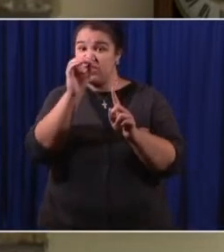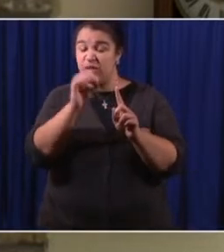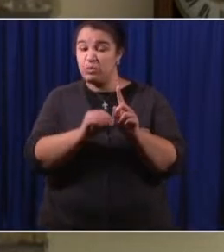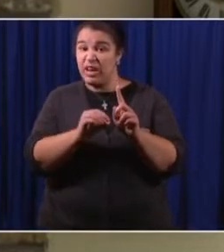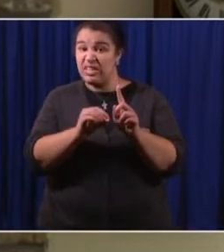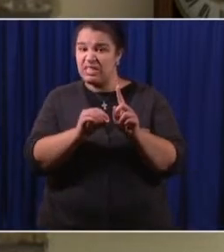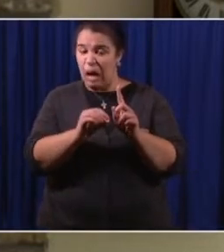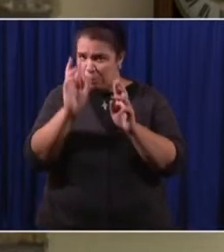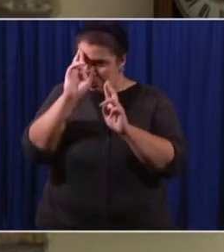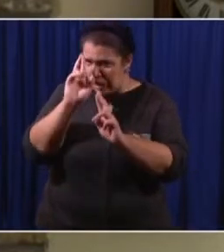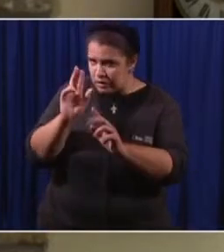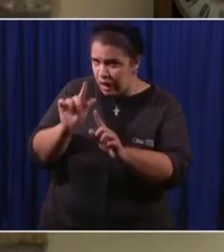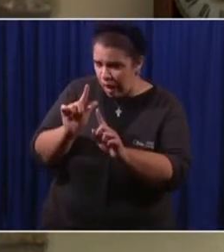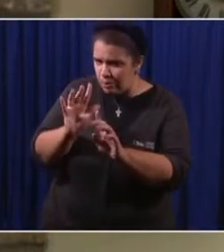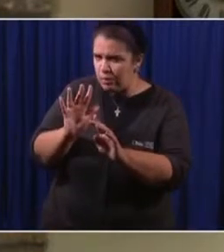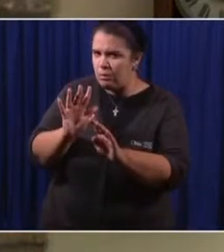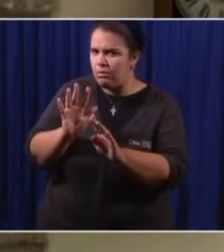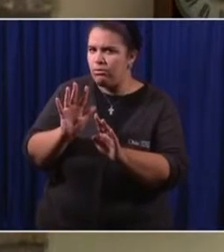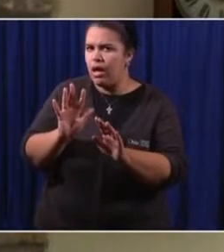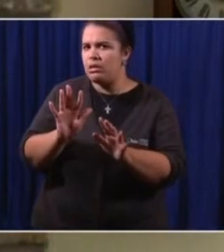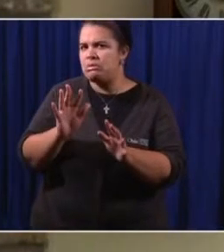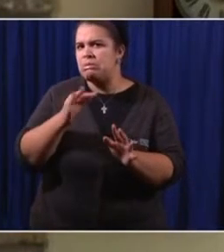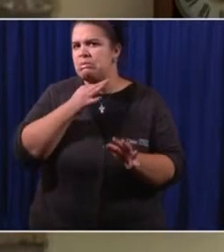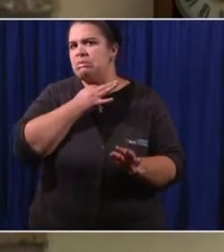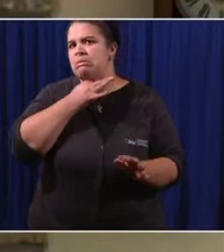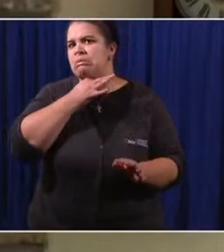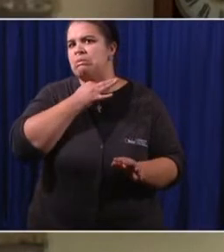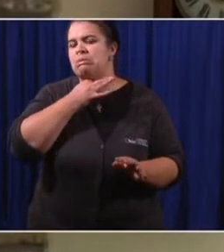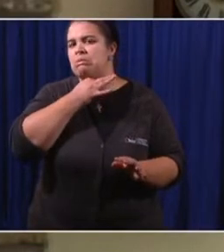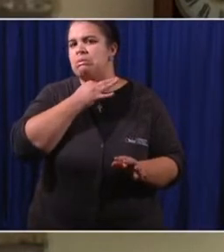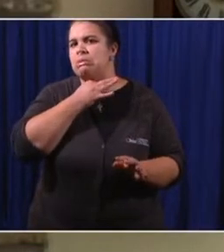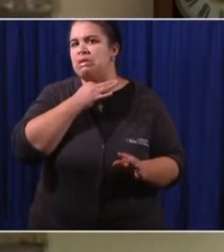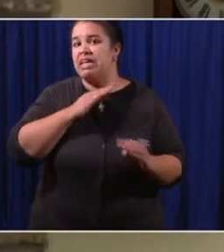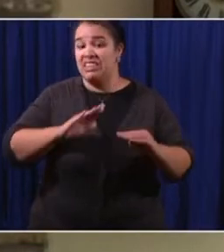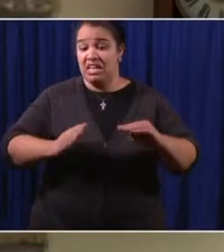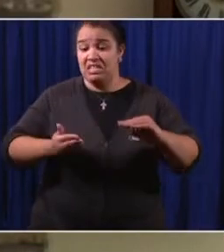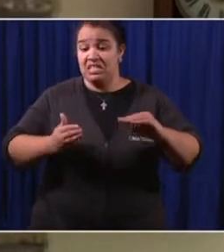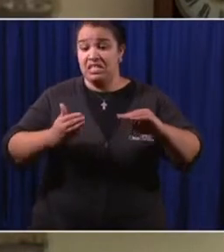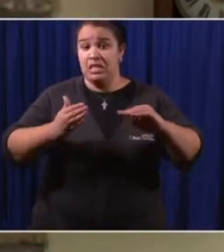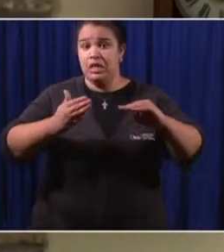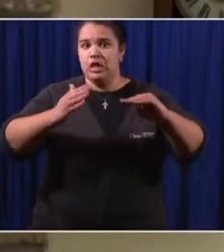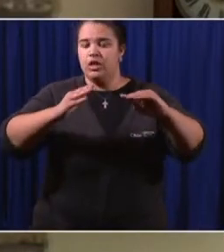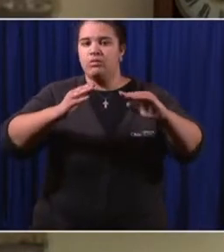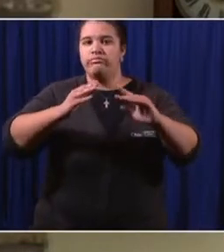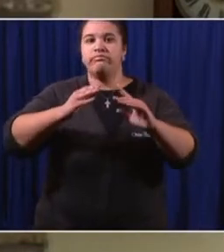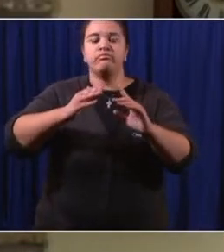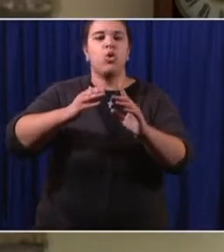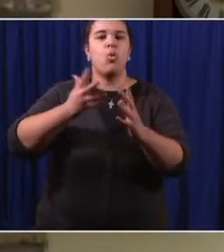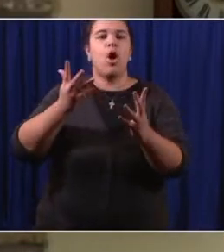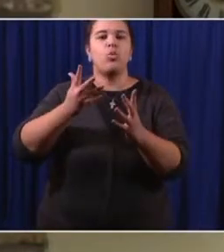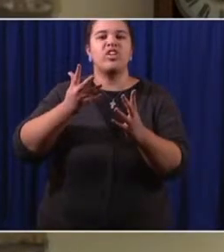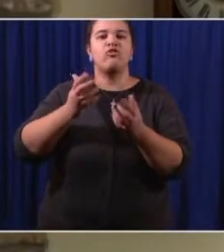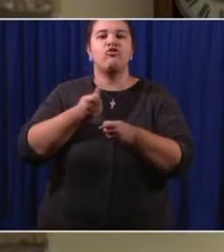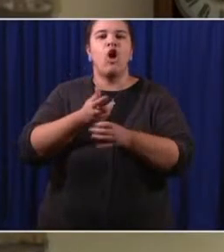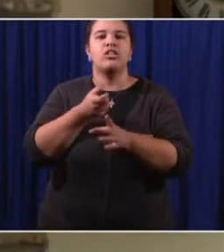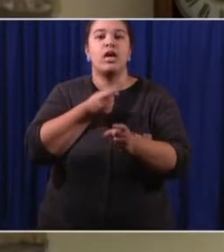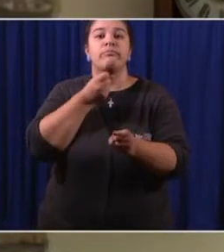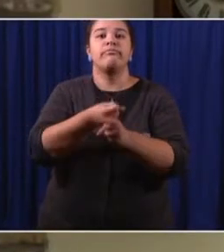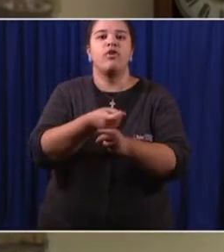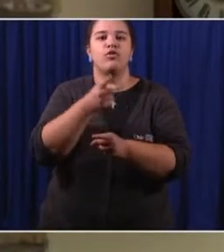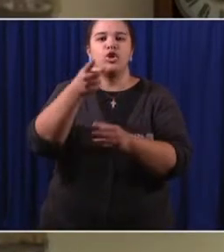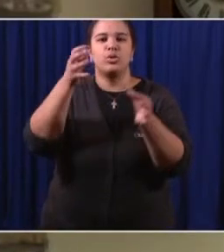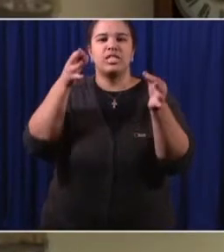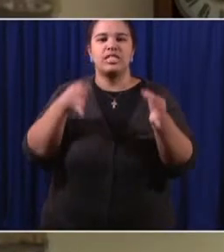in the community, how long would it be before your administration is driven to act beyond what the university might do?